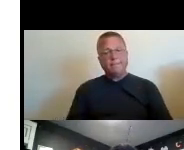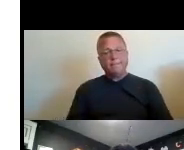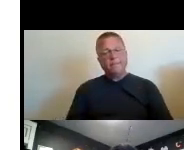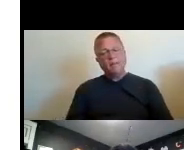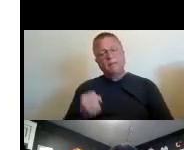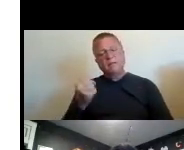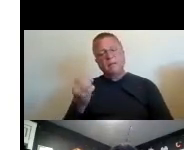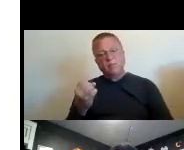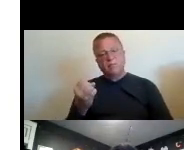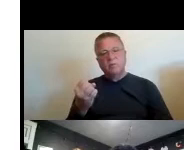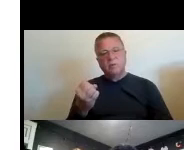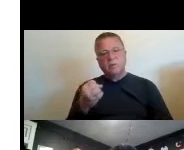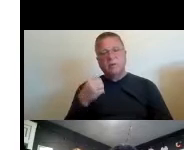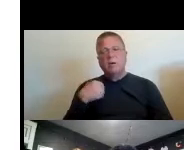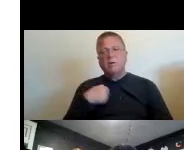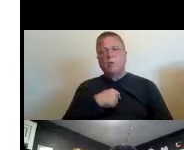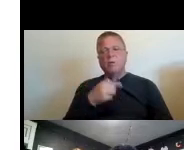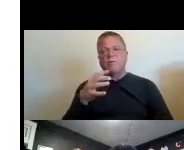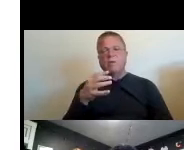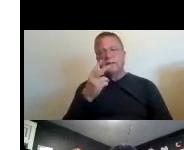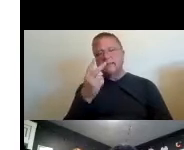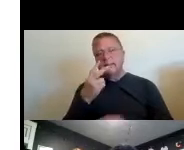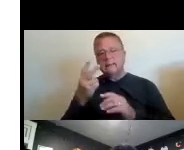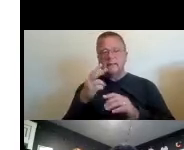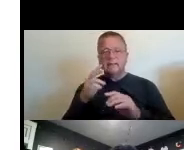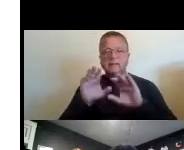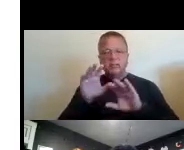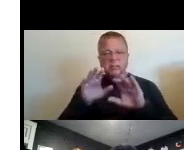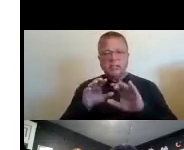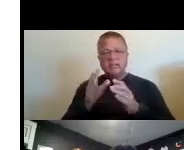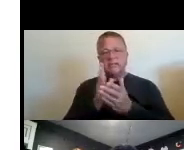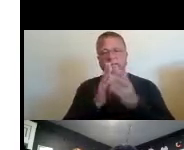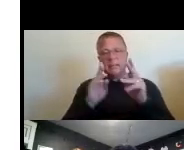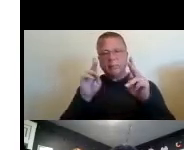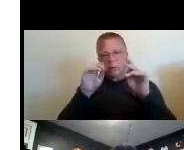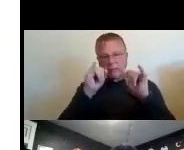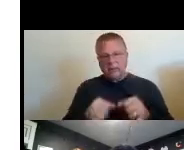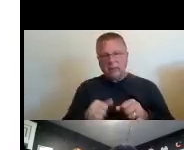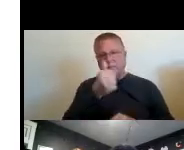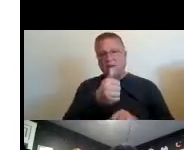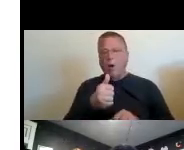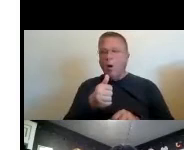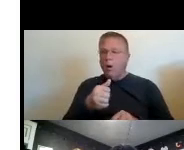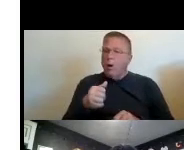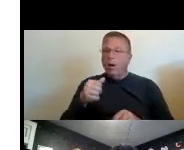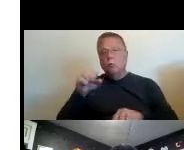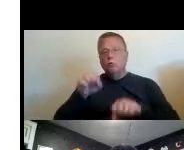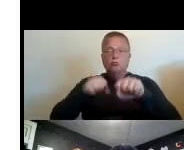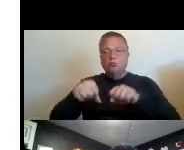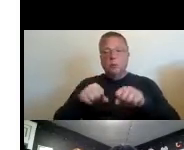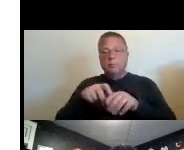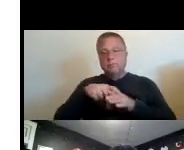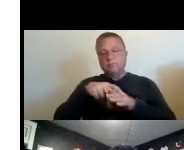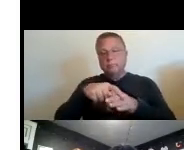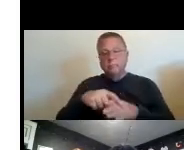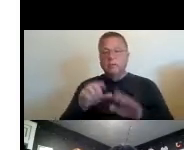So we've already seen in the chat tonight some folks who have identified themselves as people who ride bikes, and that's great. But we know that